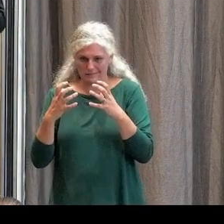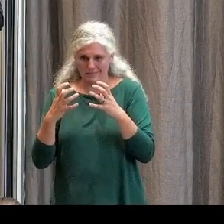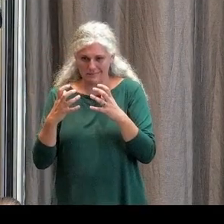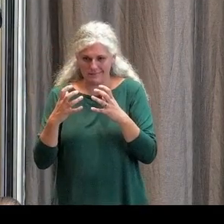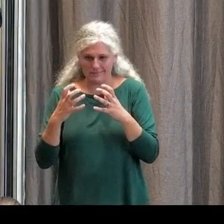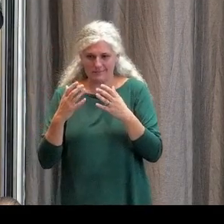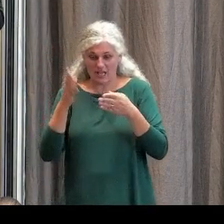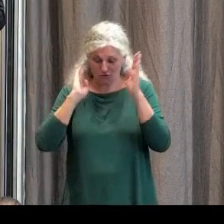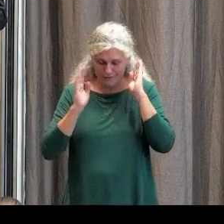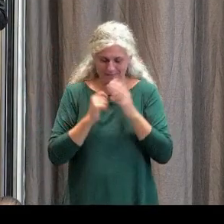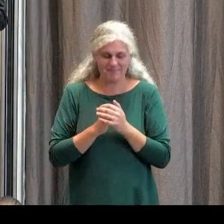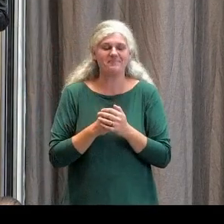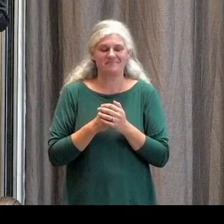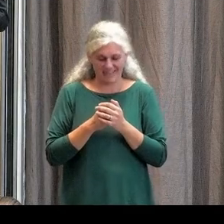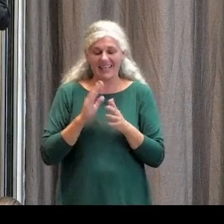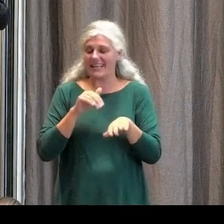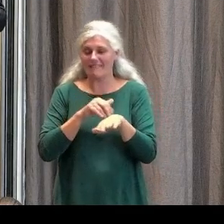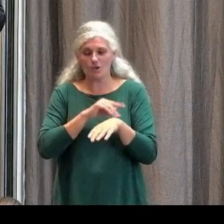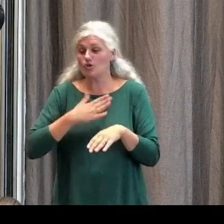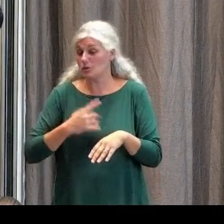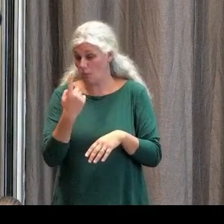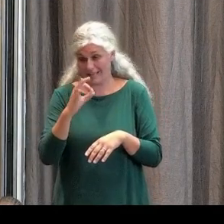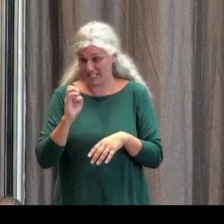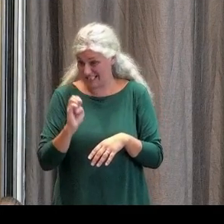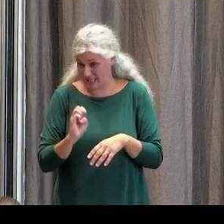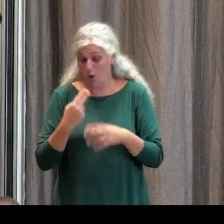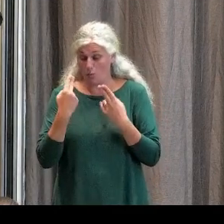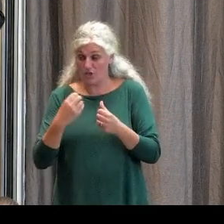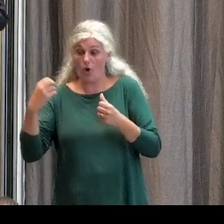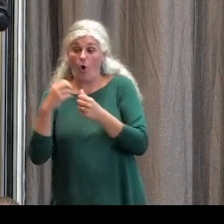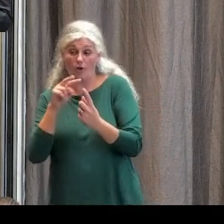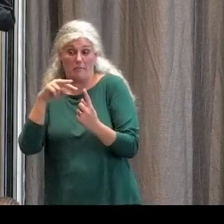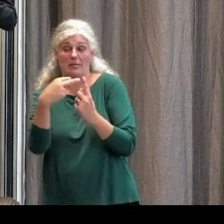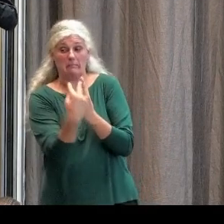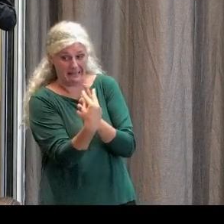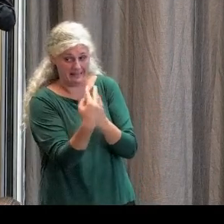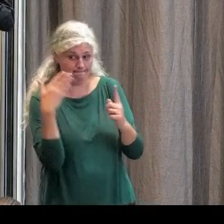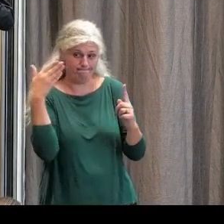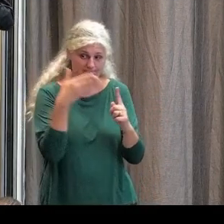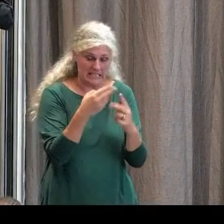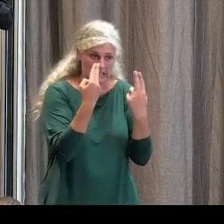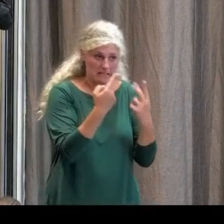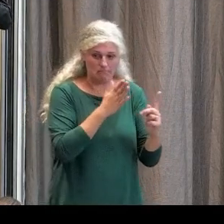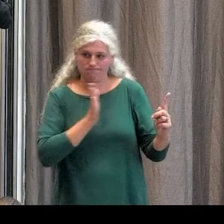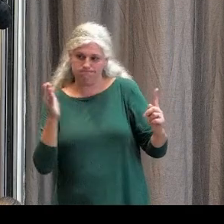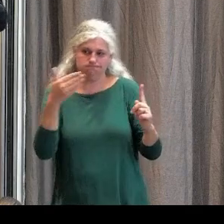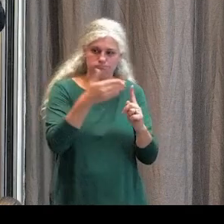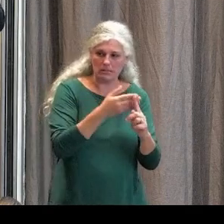just go in and fix one gene. We need another approach. We need a way to actually